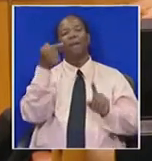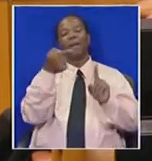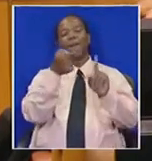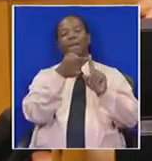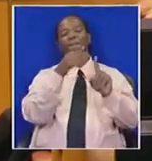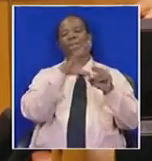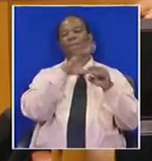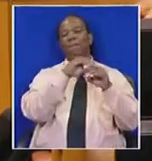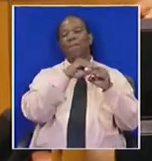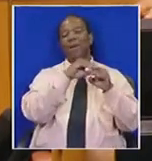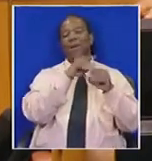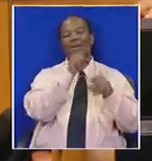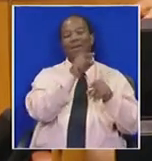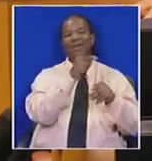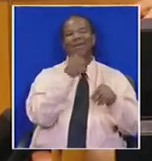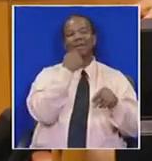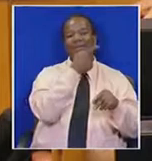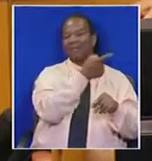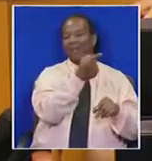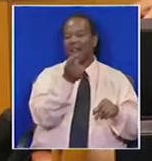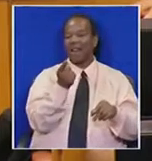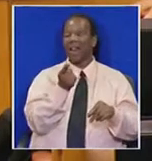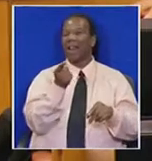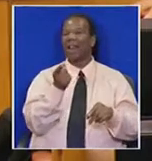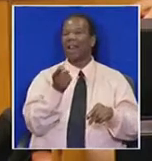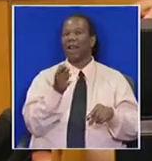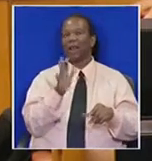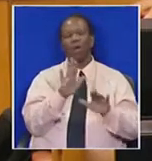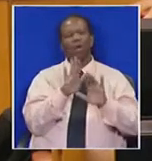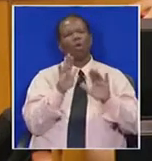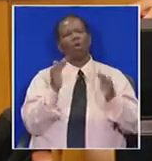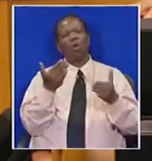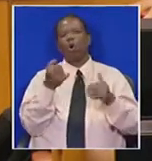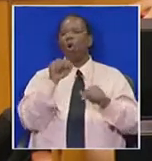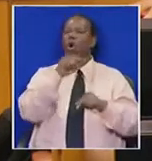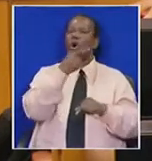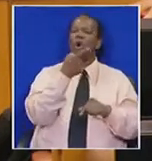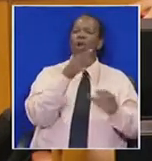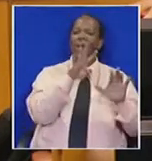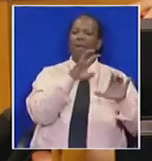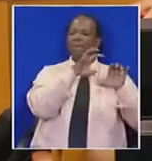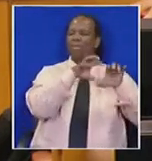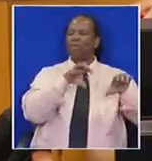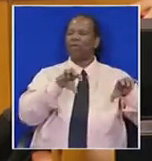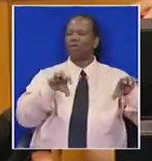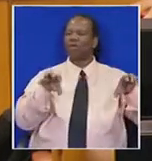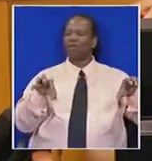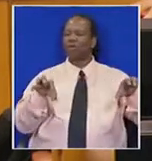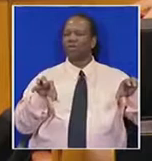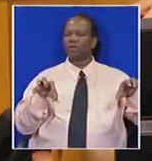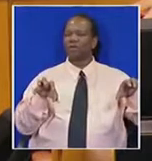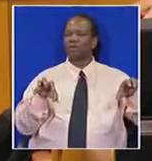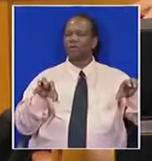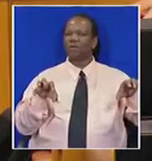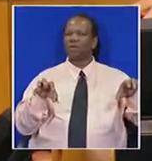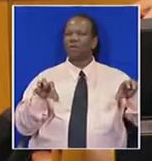House, in terms of the basket of measurements of all the provinces in the country, why it is